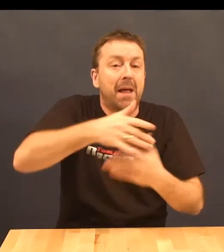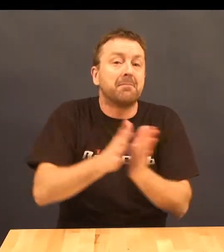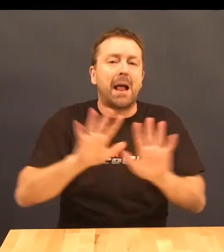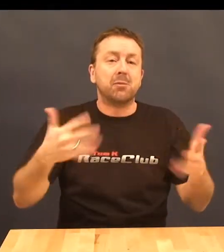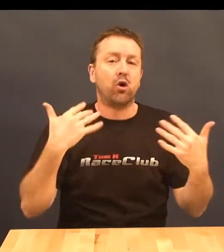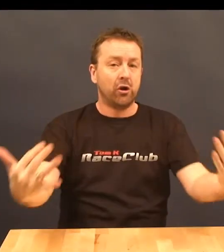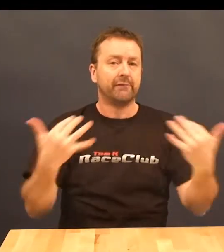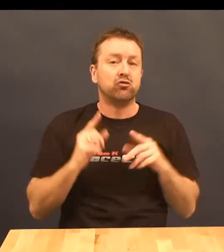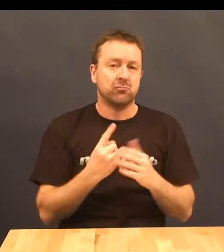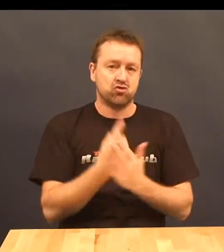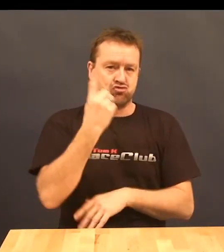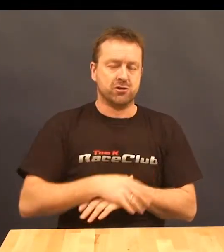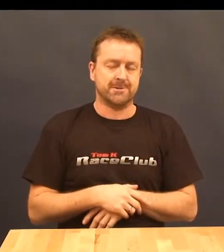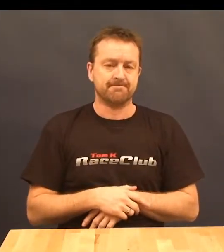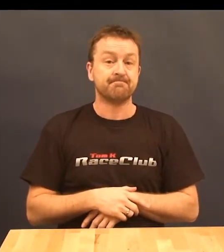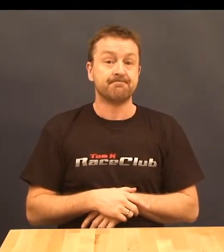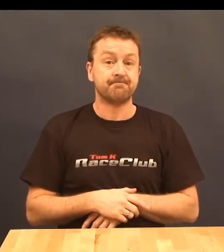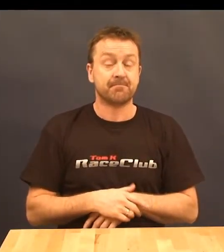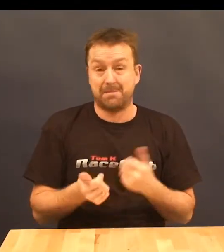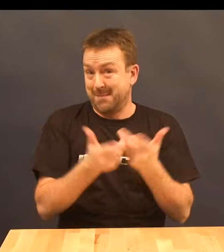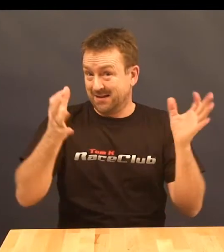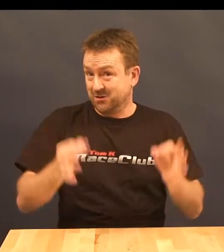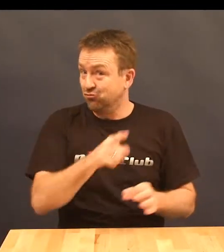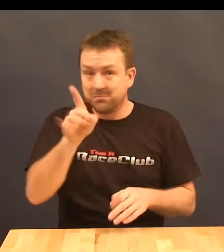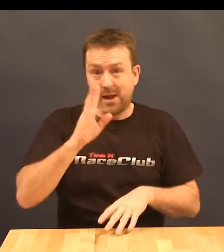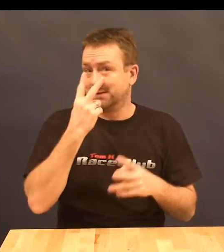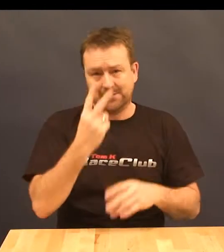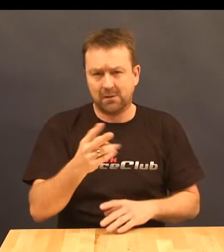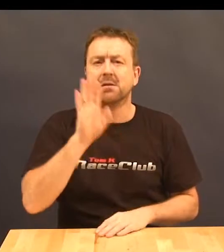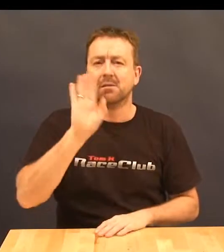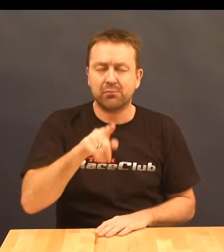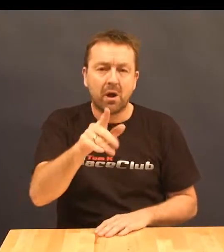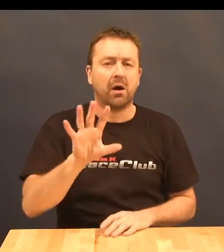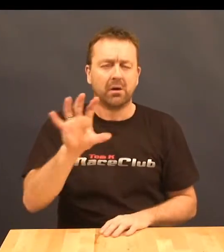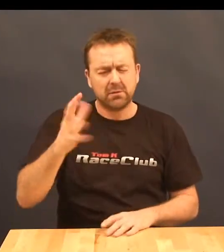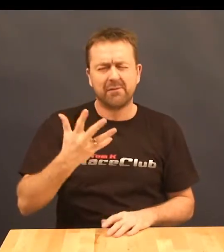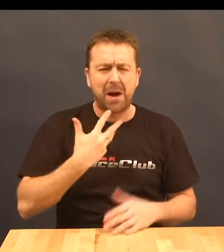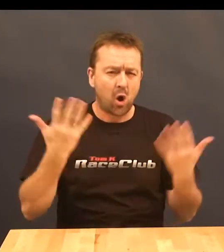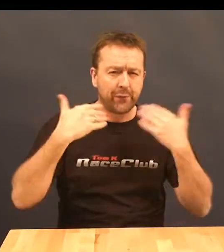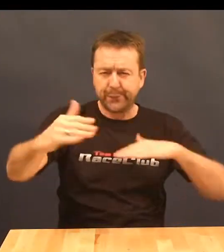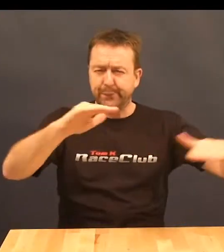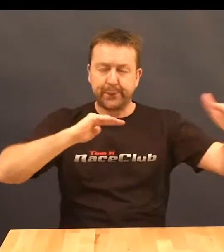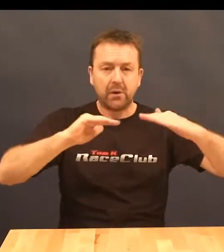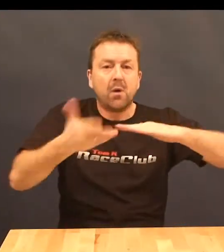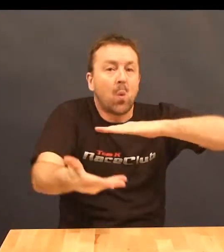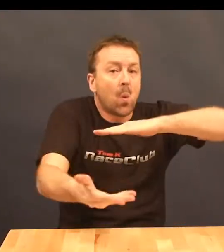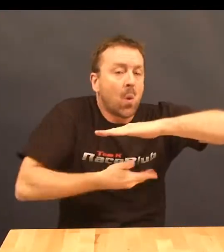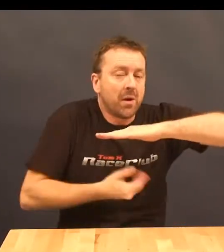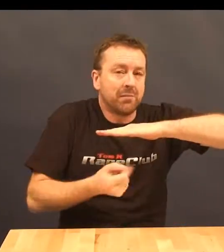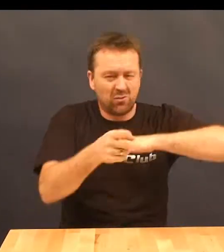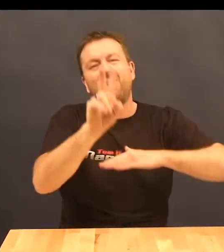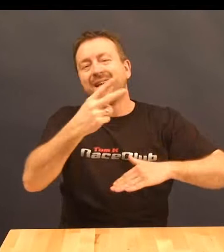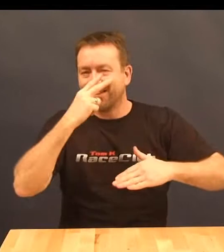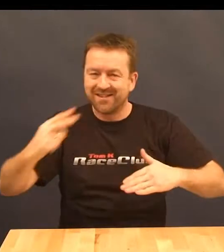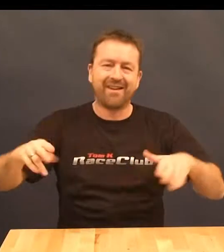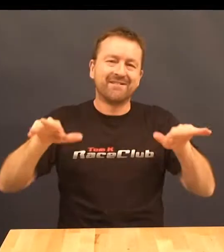possible. One of the things that a lot of people don't get to see is how much aerodynamics are underneath these cars. You see the wings